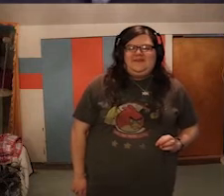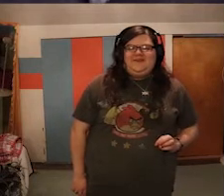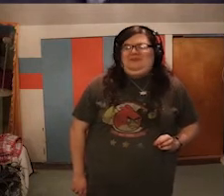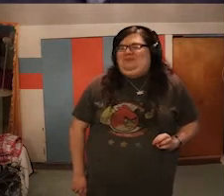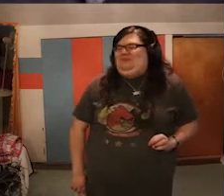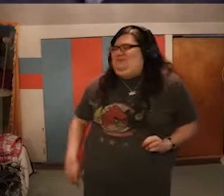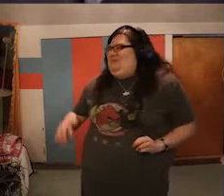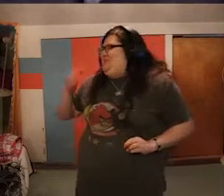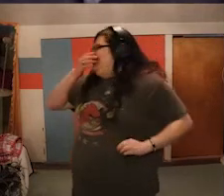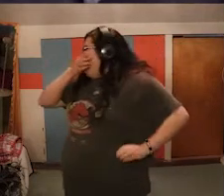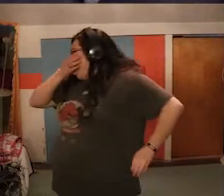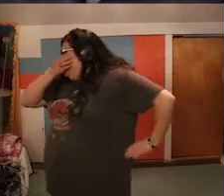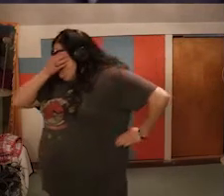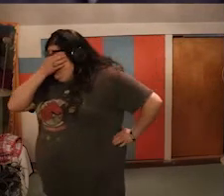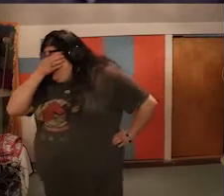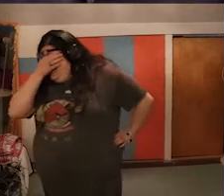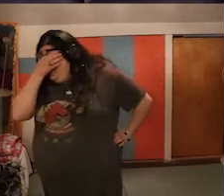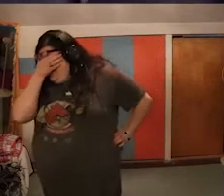singing.